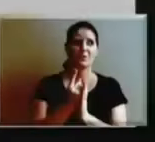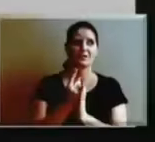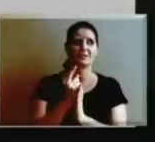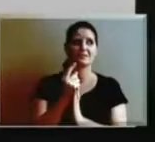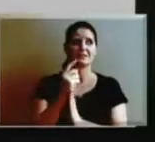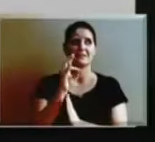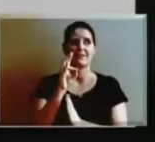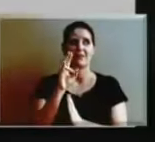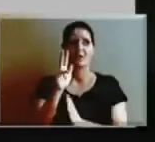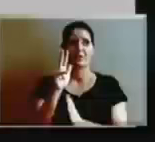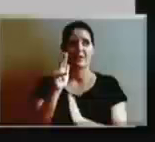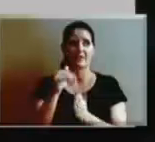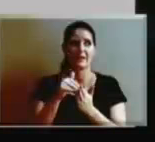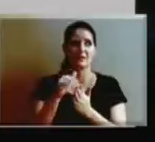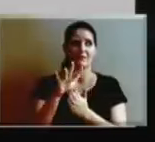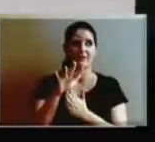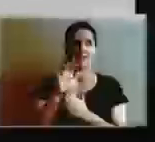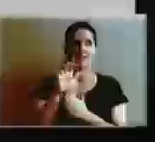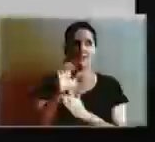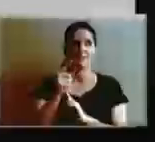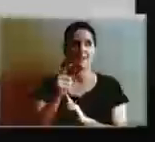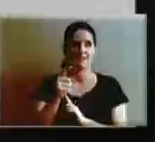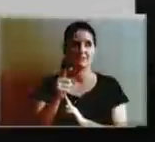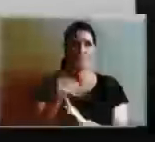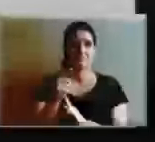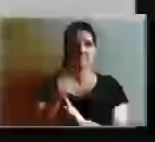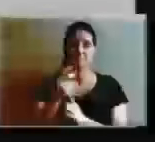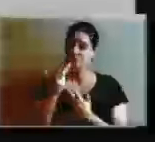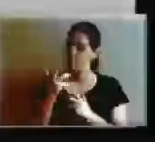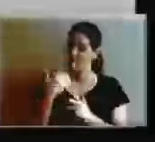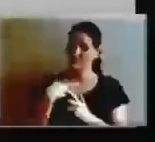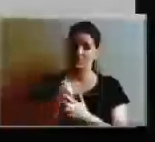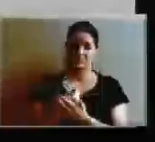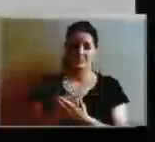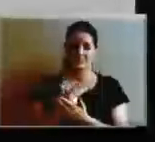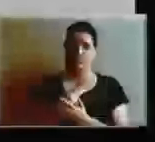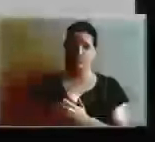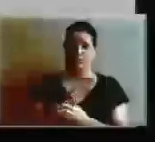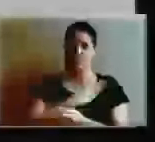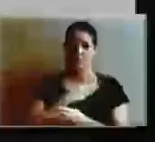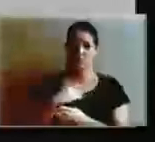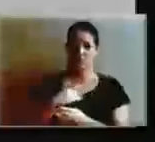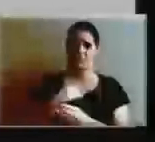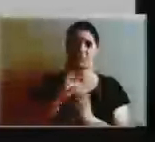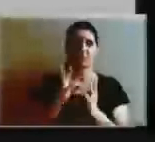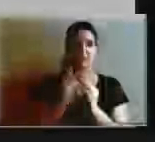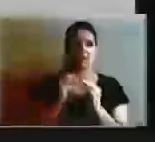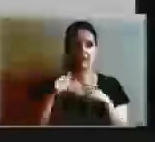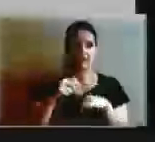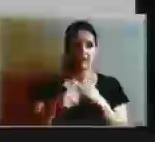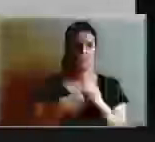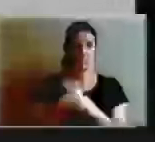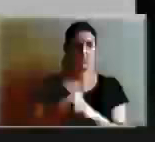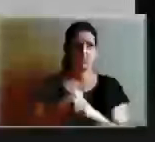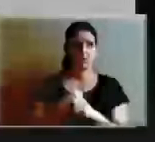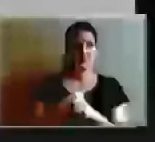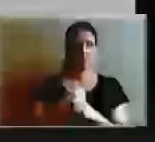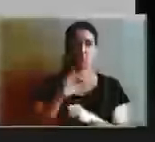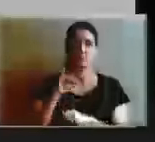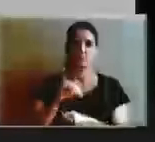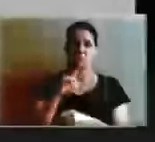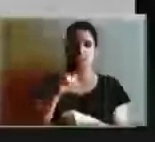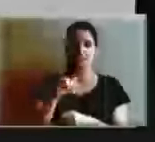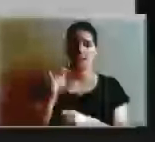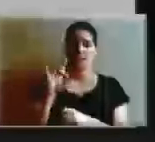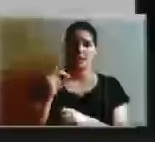73,500 minutes. We've already had several board meetings this year. July 8th, we had a board meeting, and you may remember